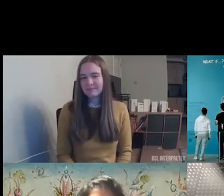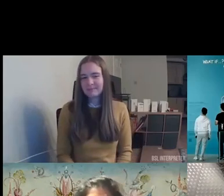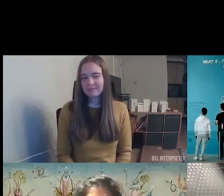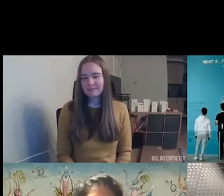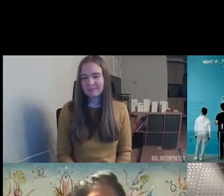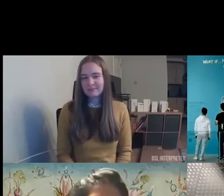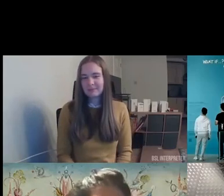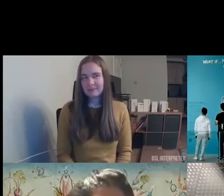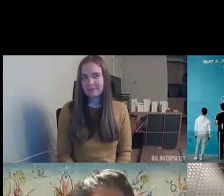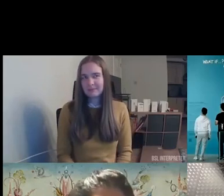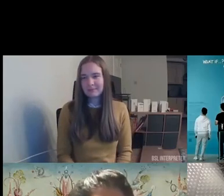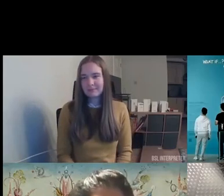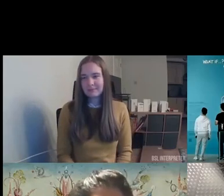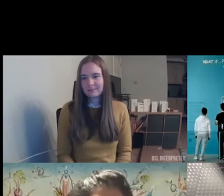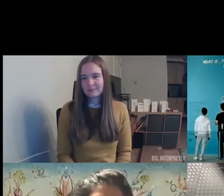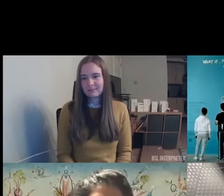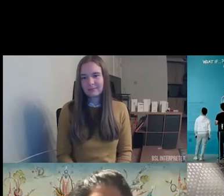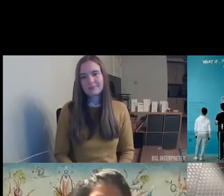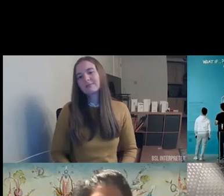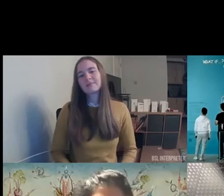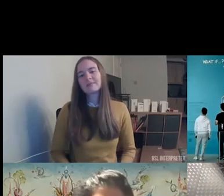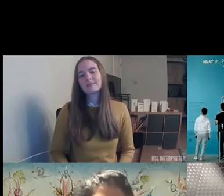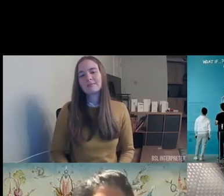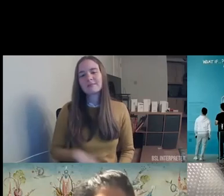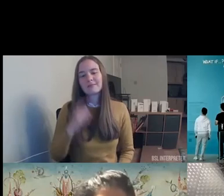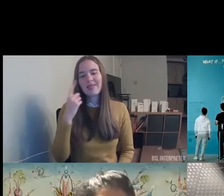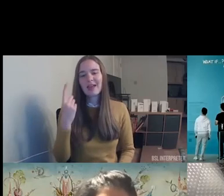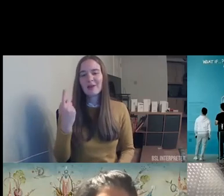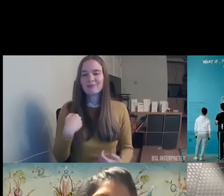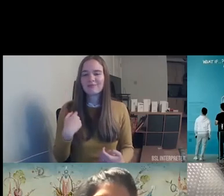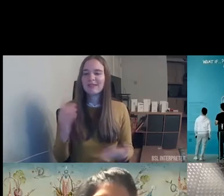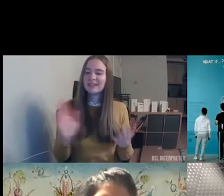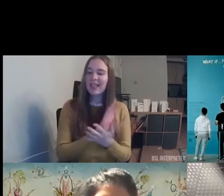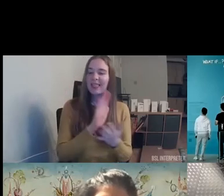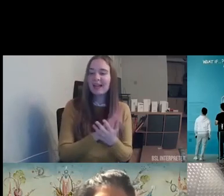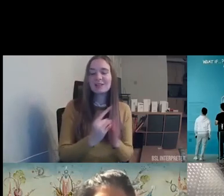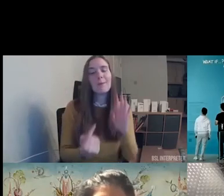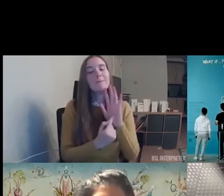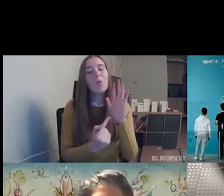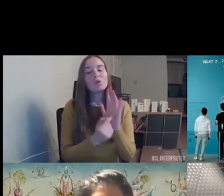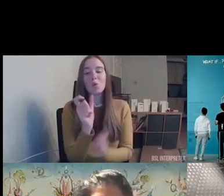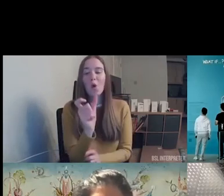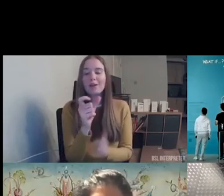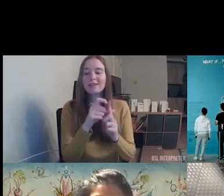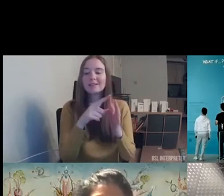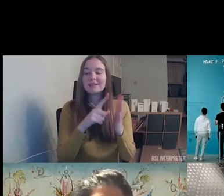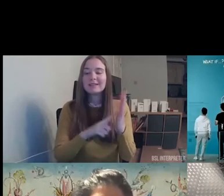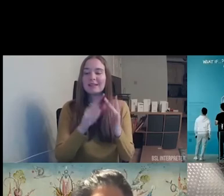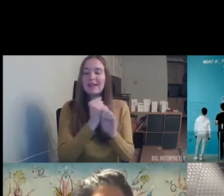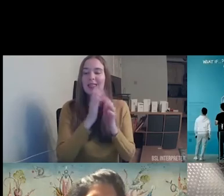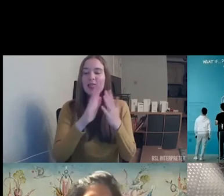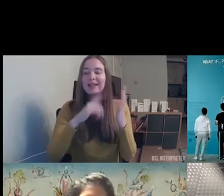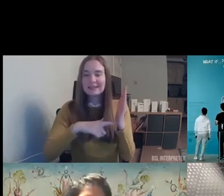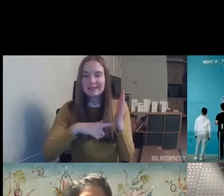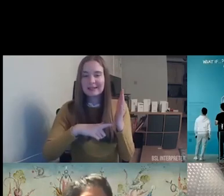Um, I think we, like delight is a really important word for us and obviously inspired by the Bosch painting, which has so much